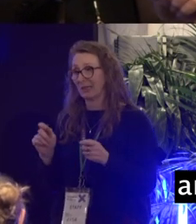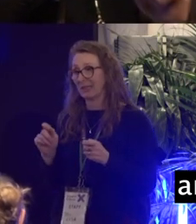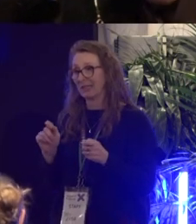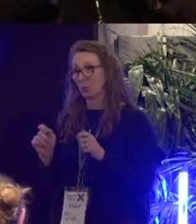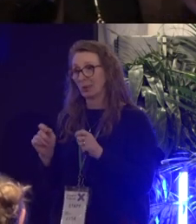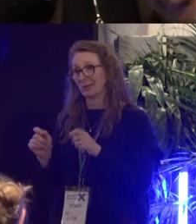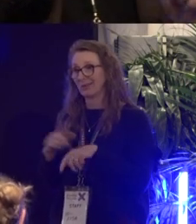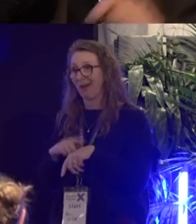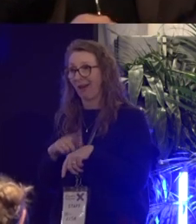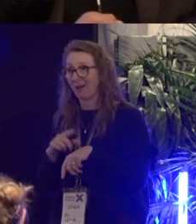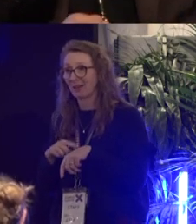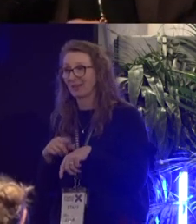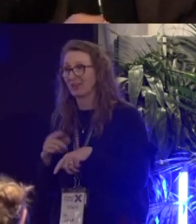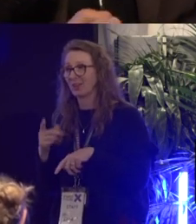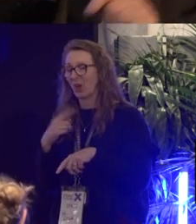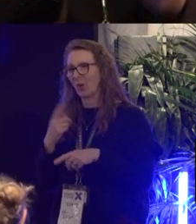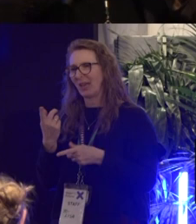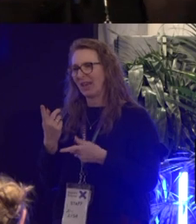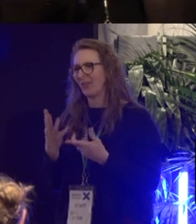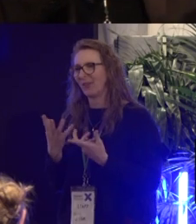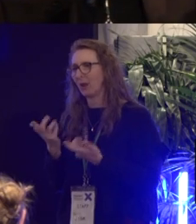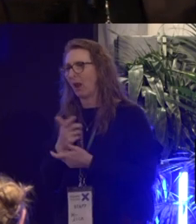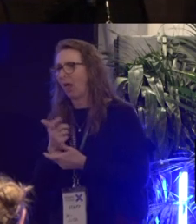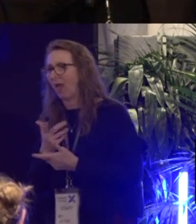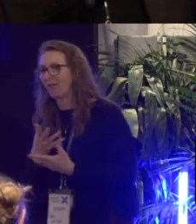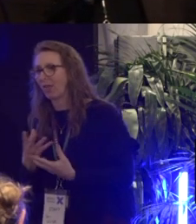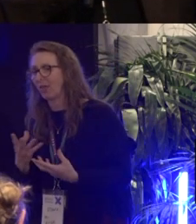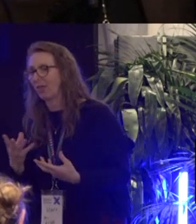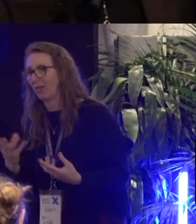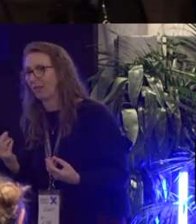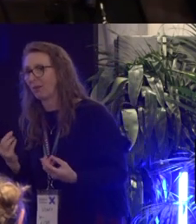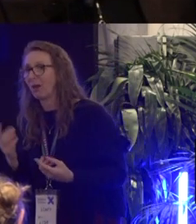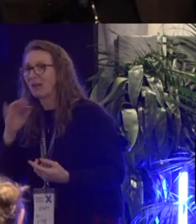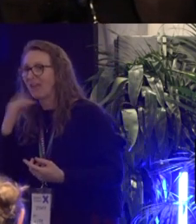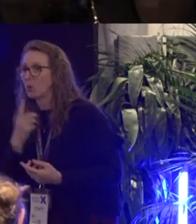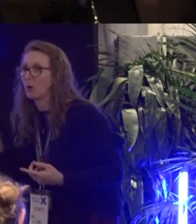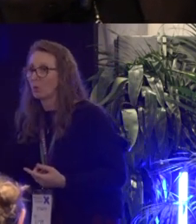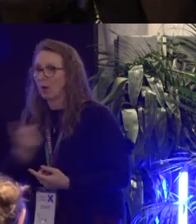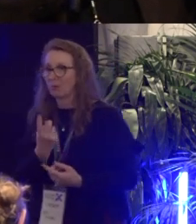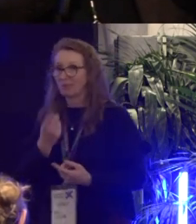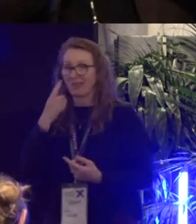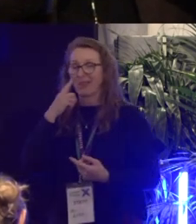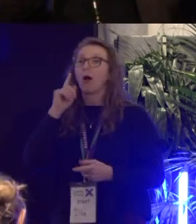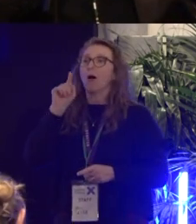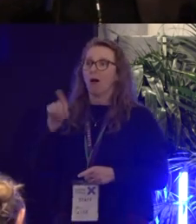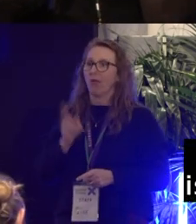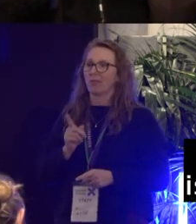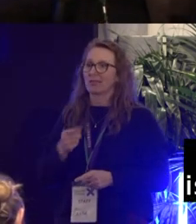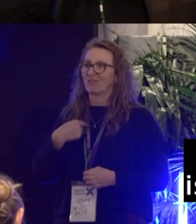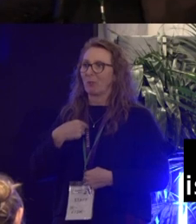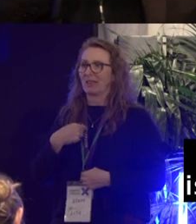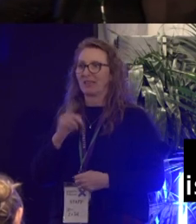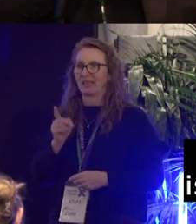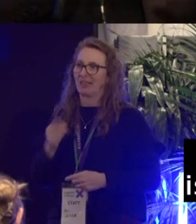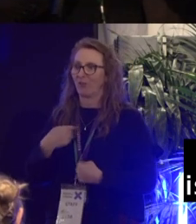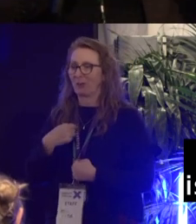audience. For him, the novelty's worn off a long time ago, but for everyone who comes, the show feels like it's just for them. And he's managing the room and